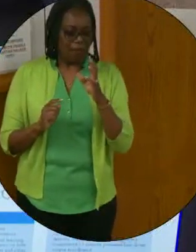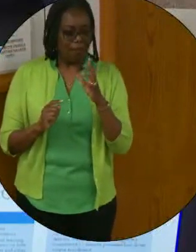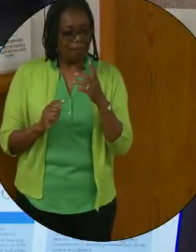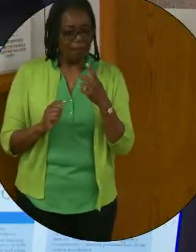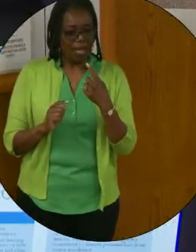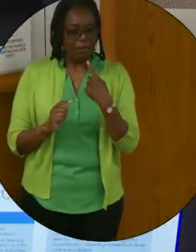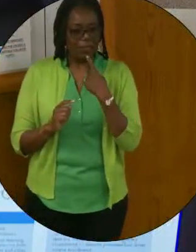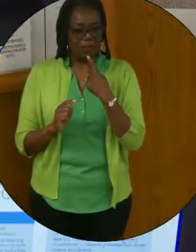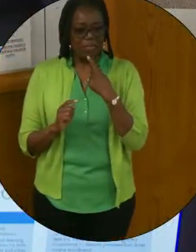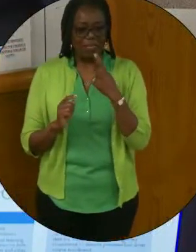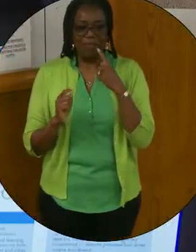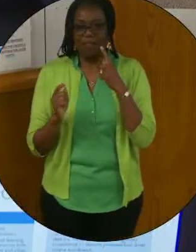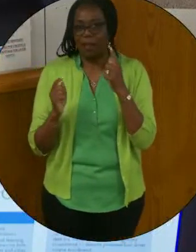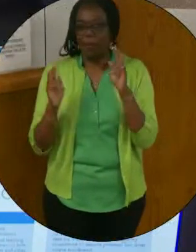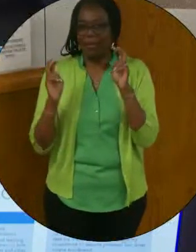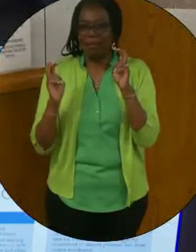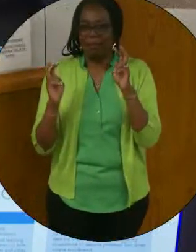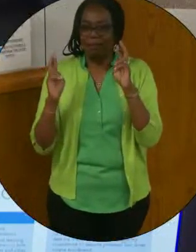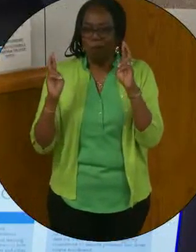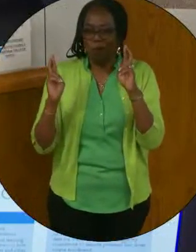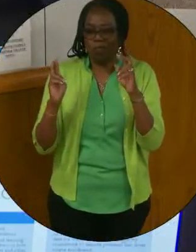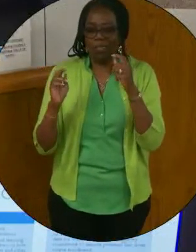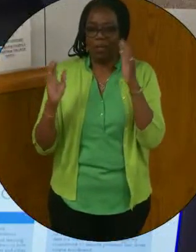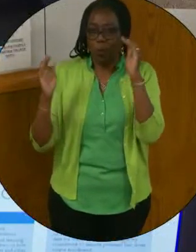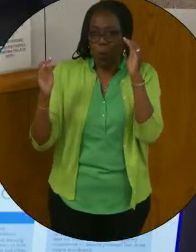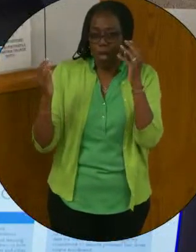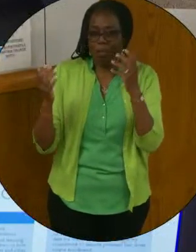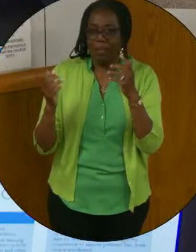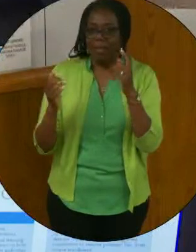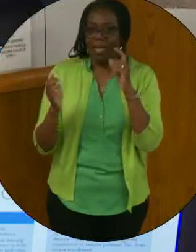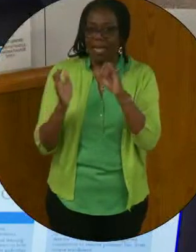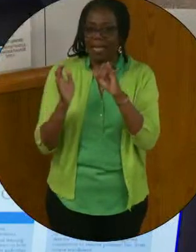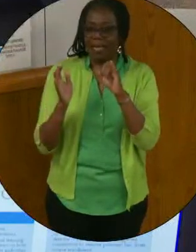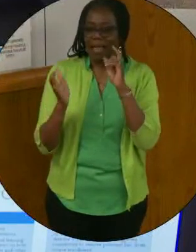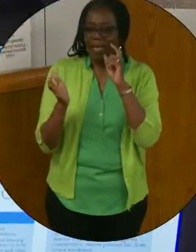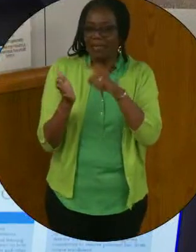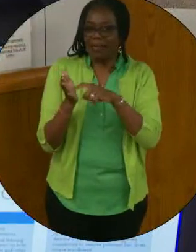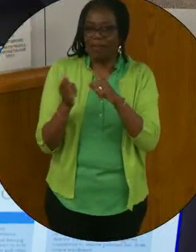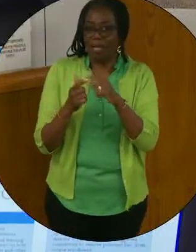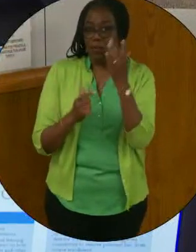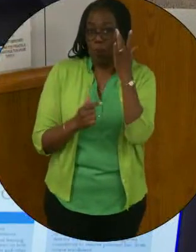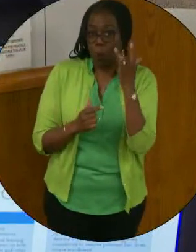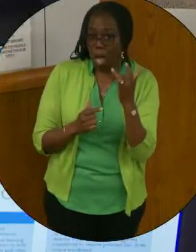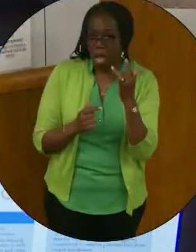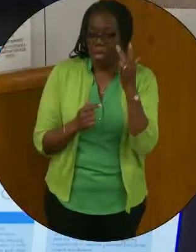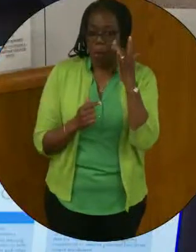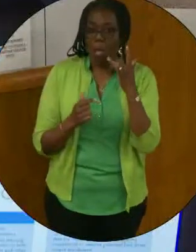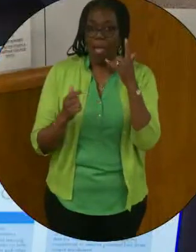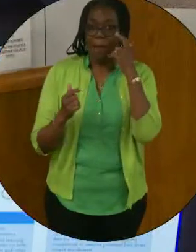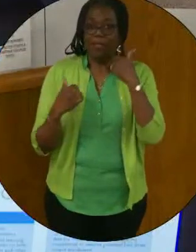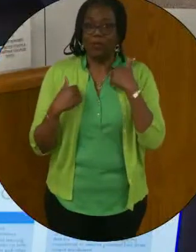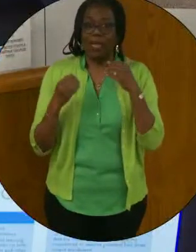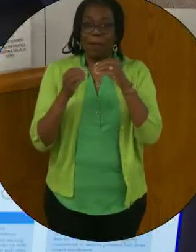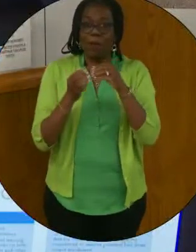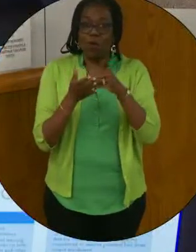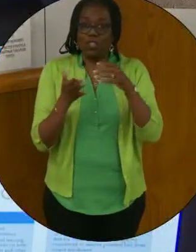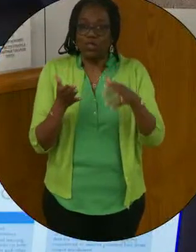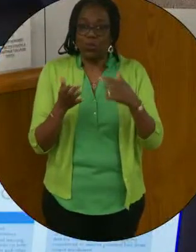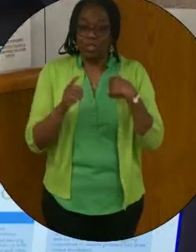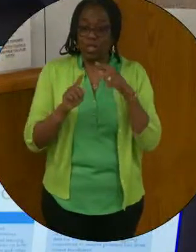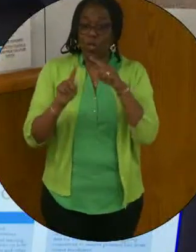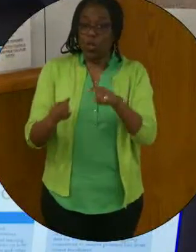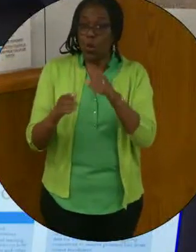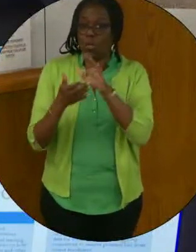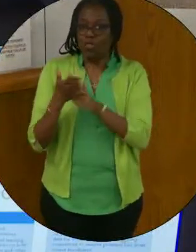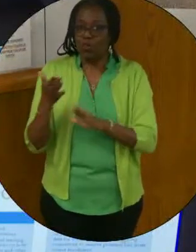bluntly, it requires us identifying the why. And the why is ensuring that we have more students going on to college